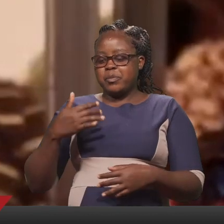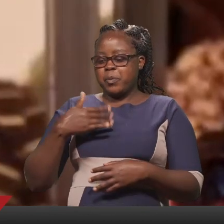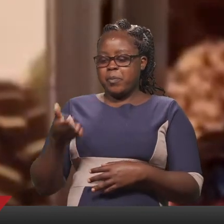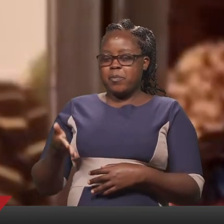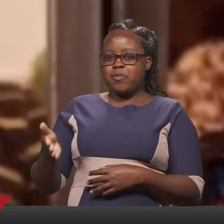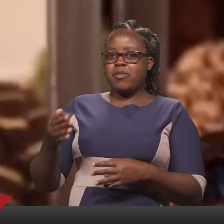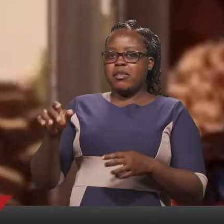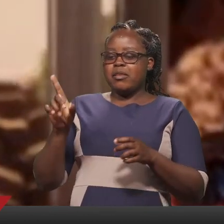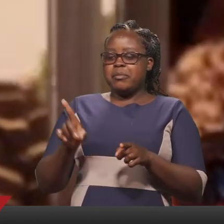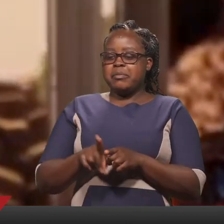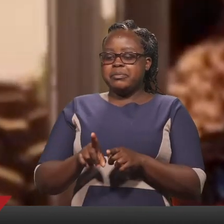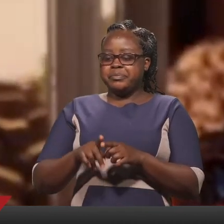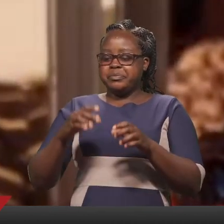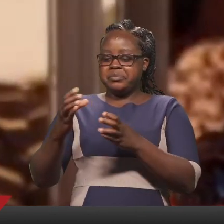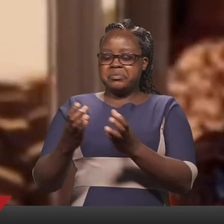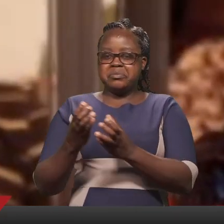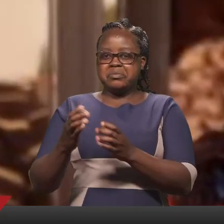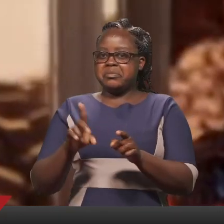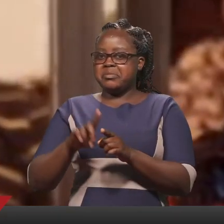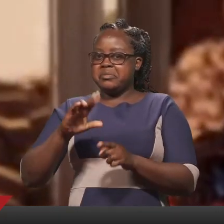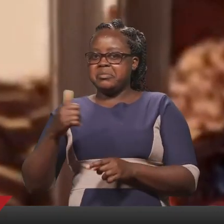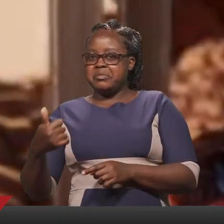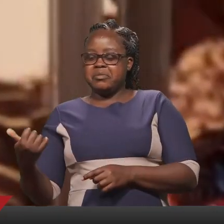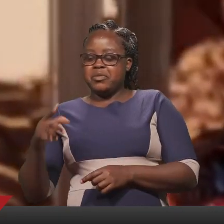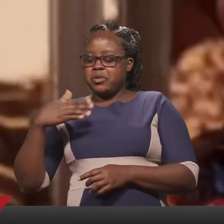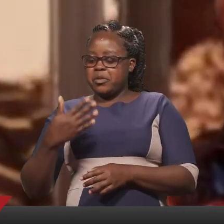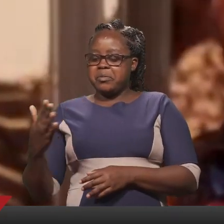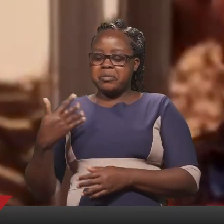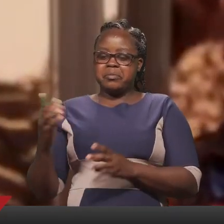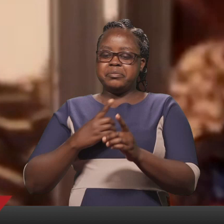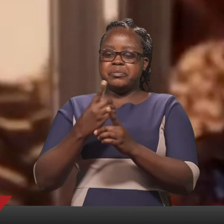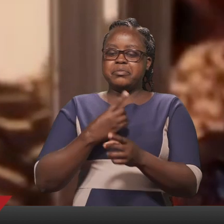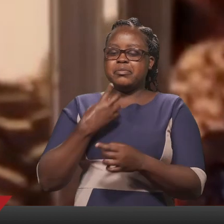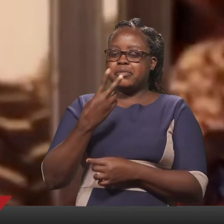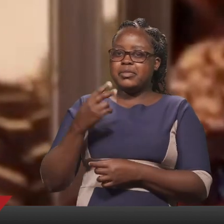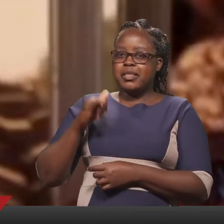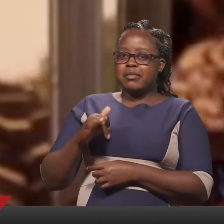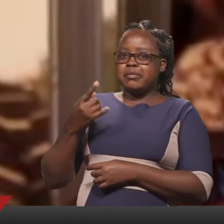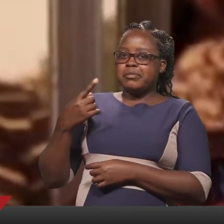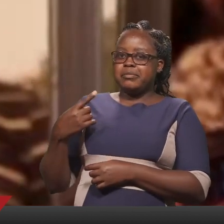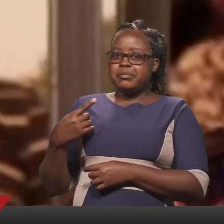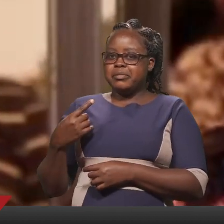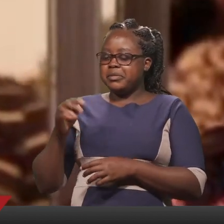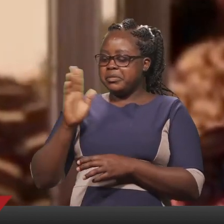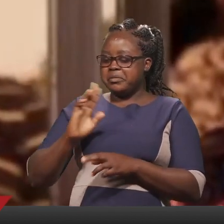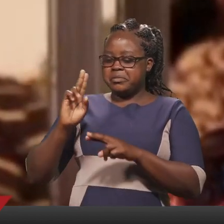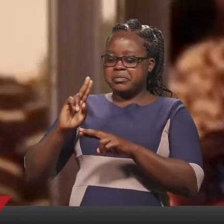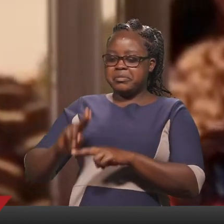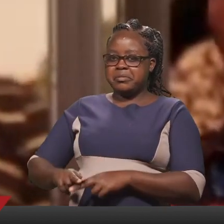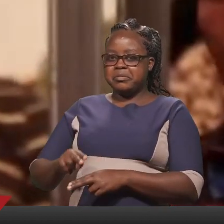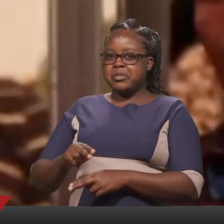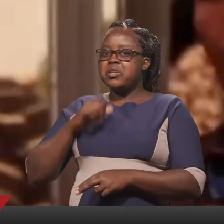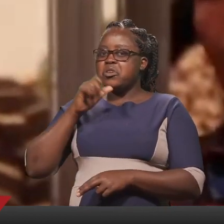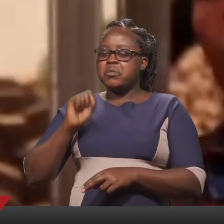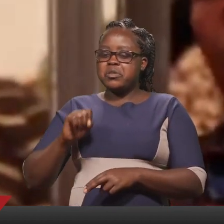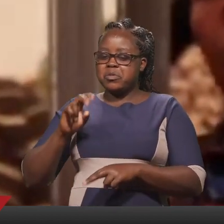are stakeholders in this country, and we have a right to do business like anybody else. Yes. However, there are so many parameters that we are going to discuss and see that